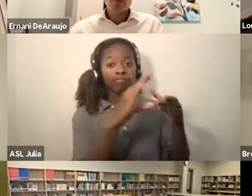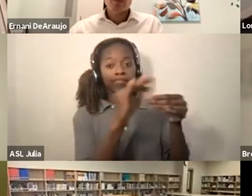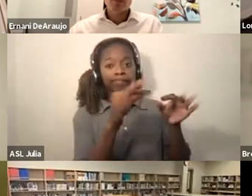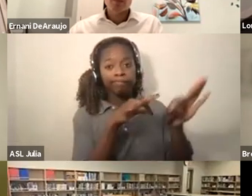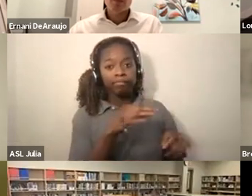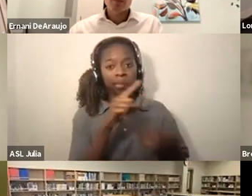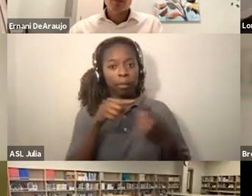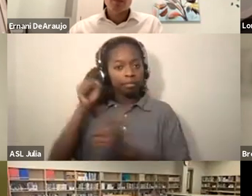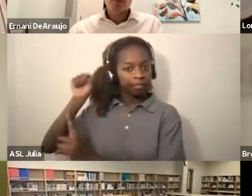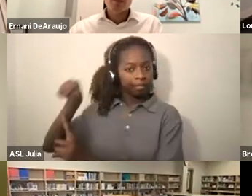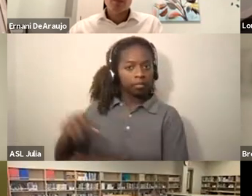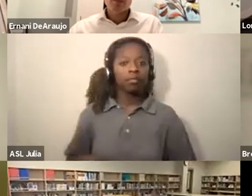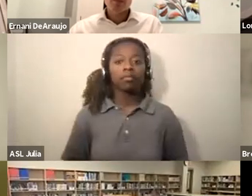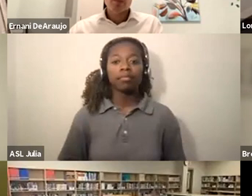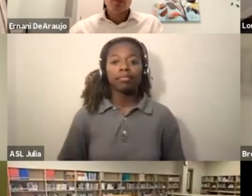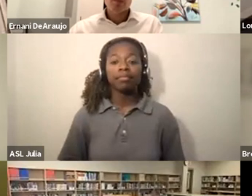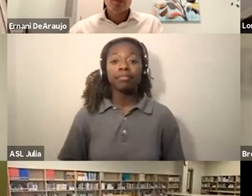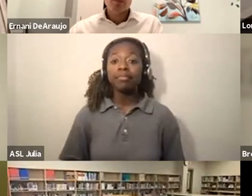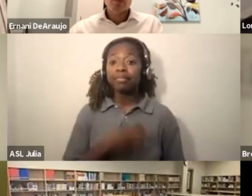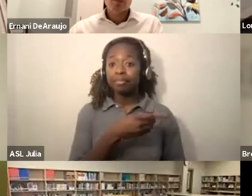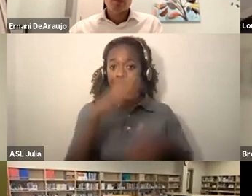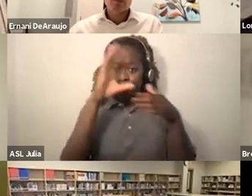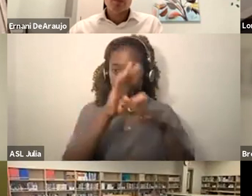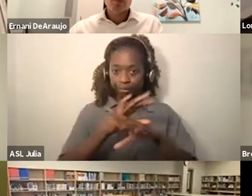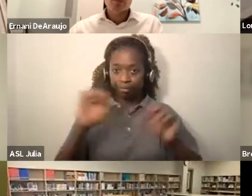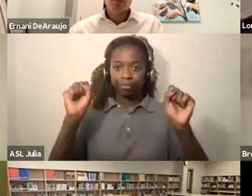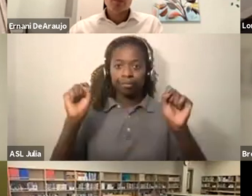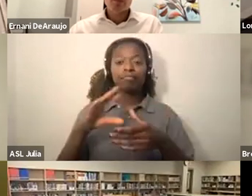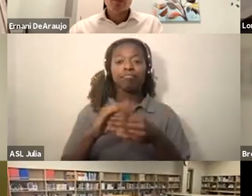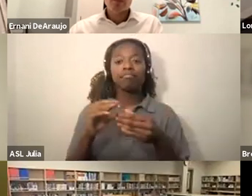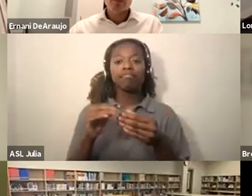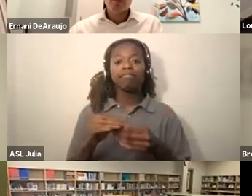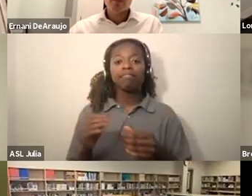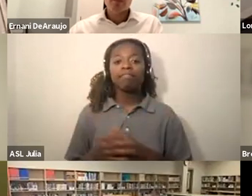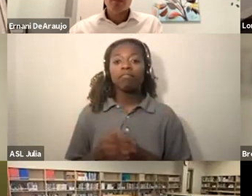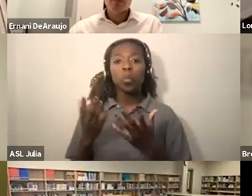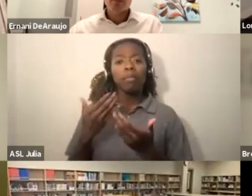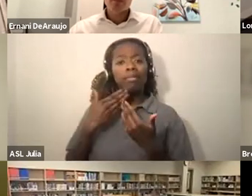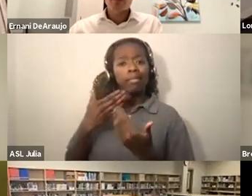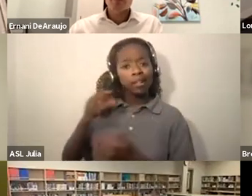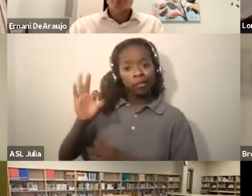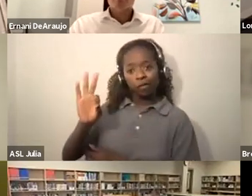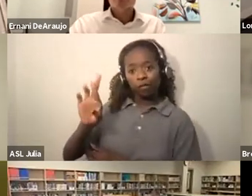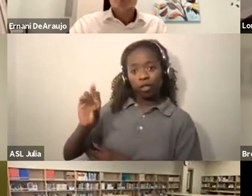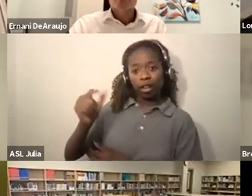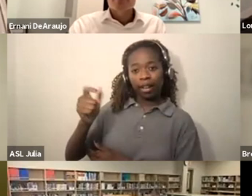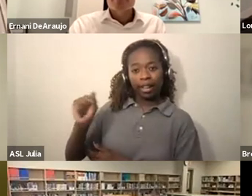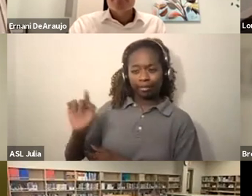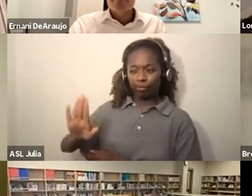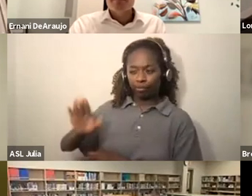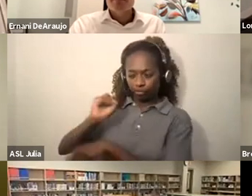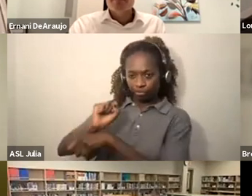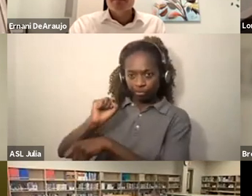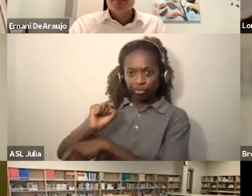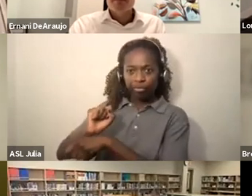well thank you madam chair i'd just like to thank um miss froggit for her work and work